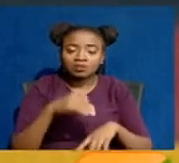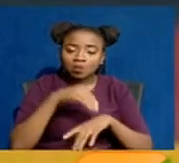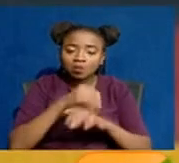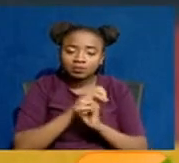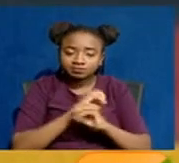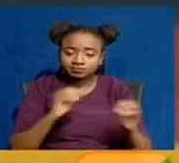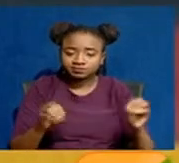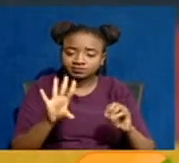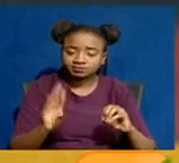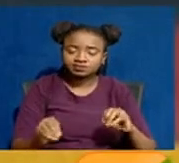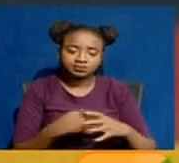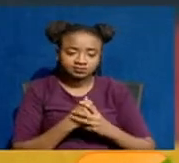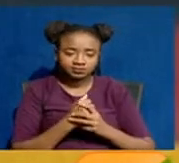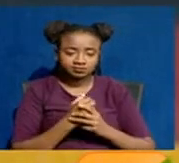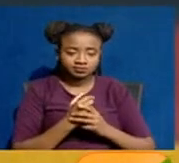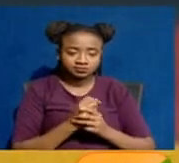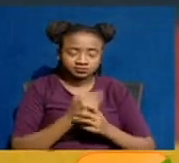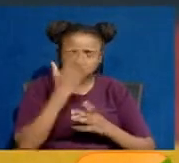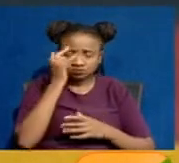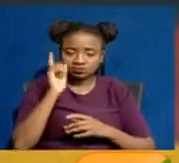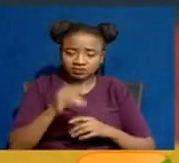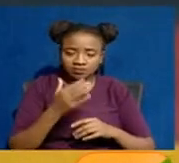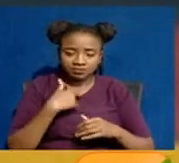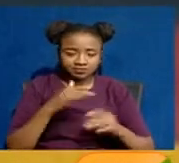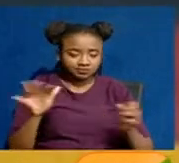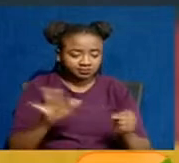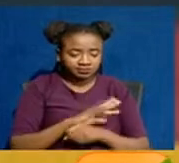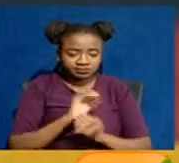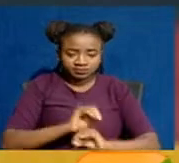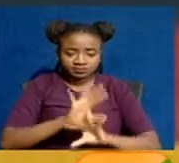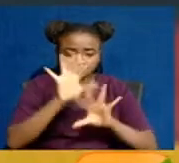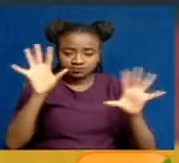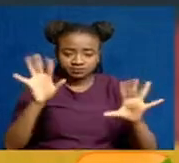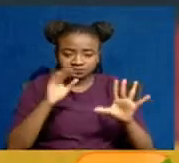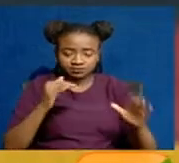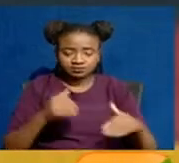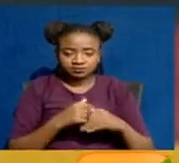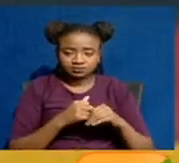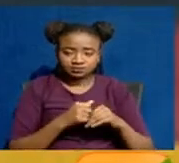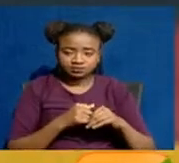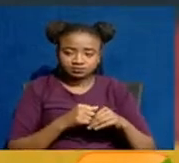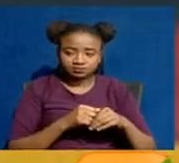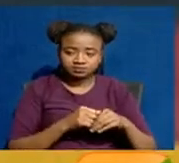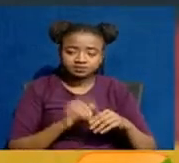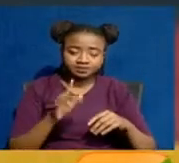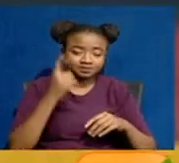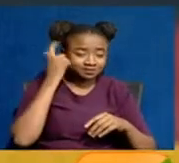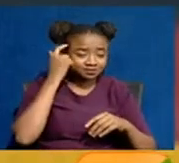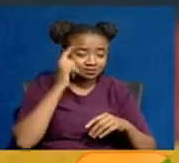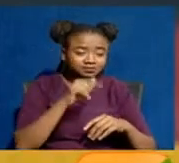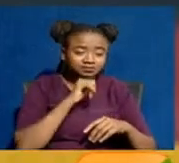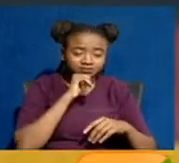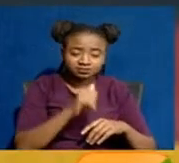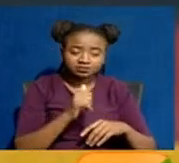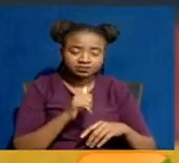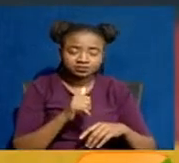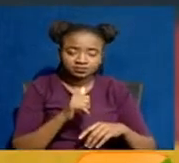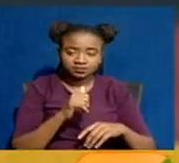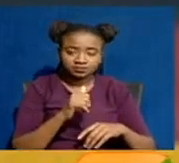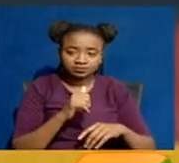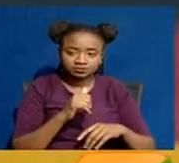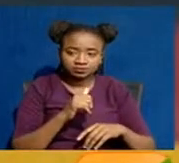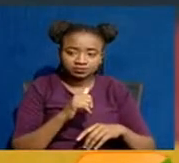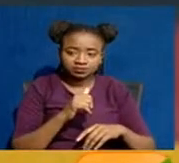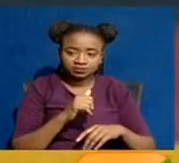have complete transparency and accountability around the person who's being arrested. Remember, you're not an accused person in this particular juncture. You're